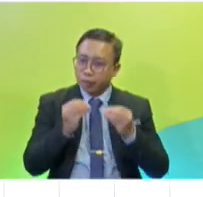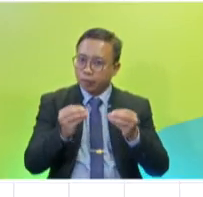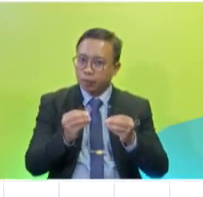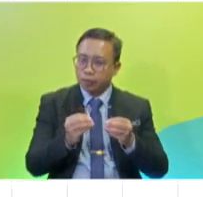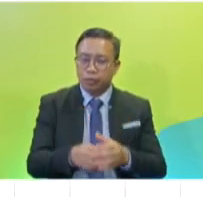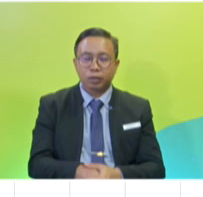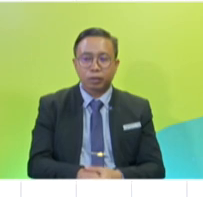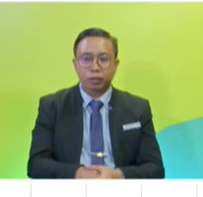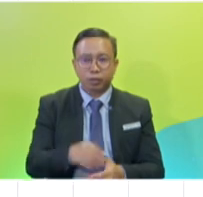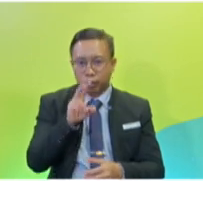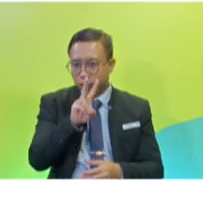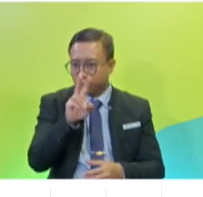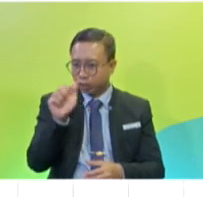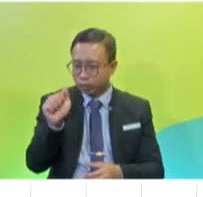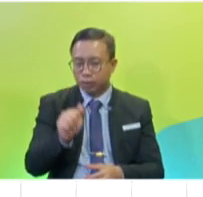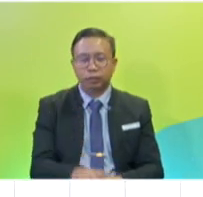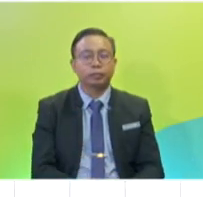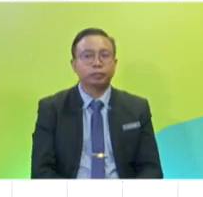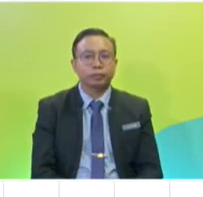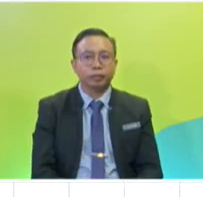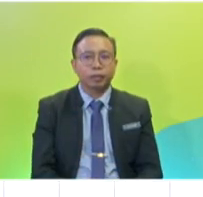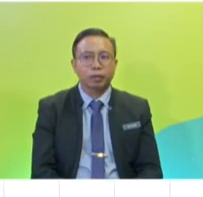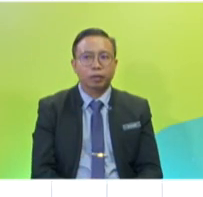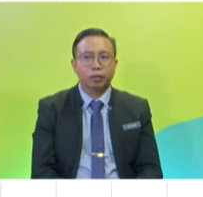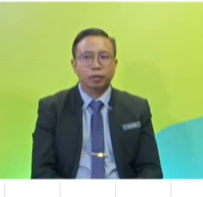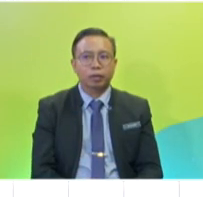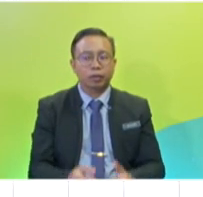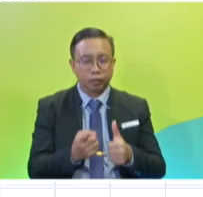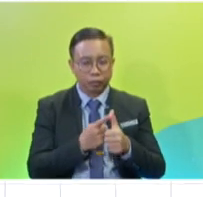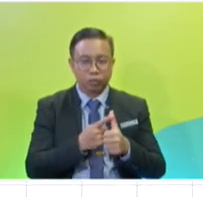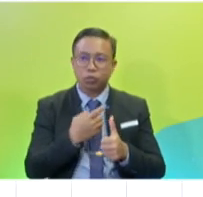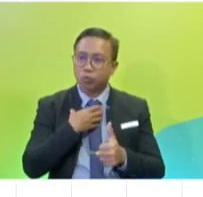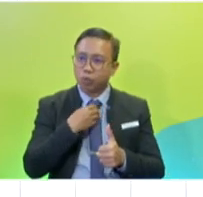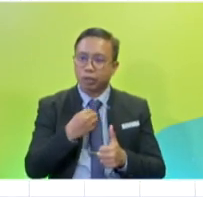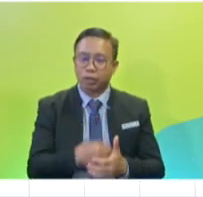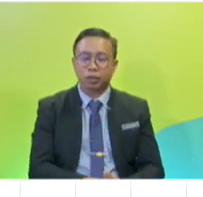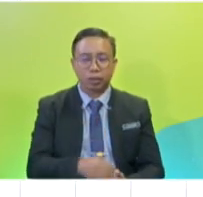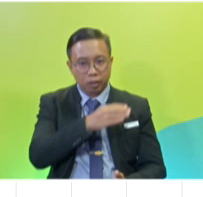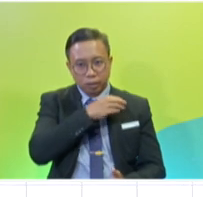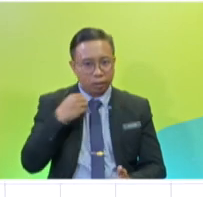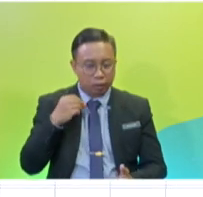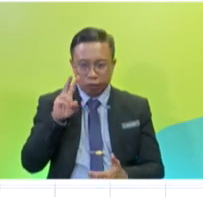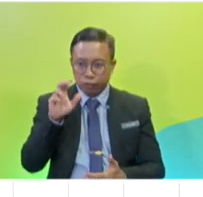colors and your VAs, Shida. So my first color is white, and my